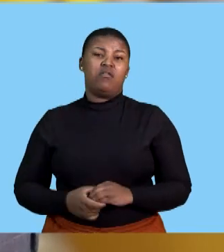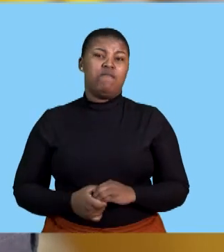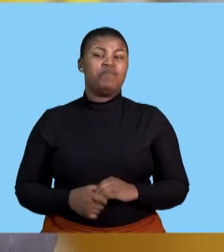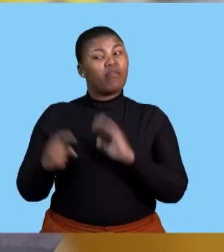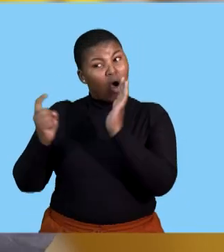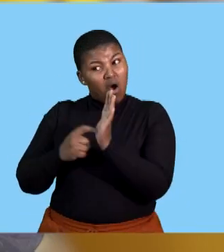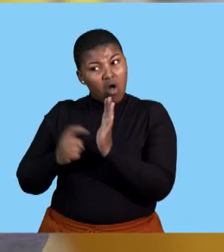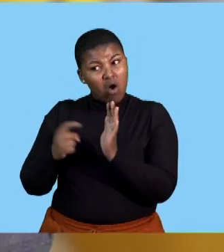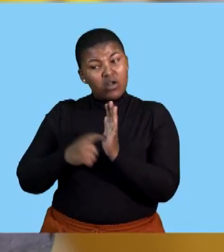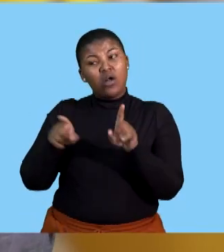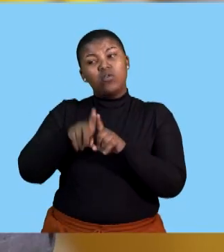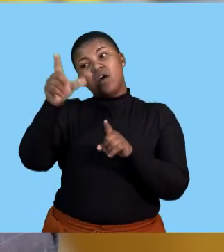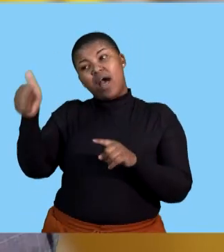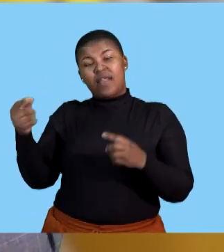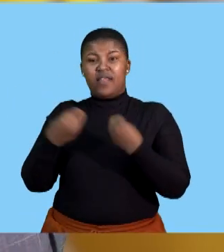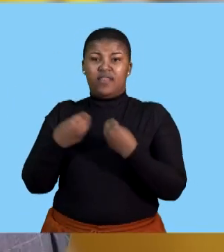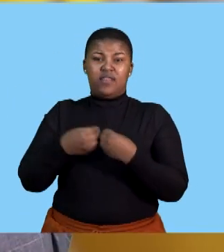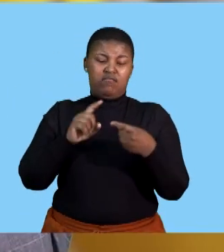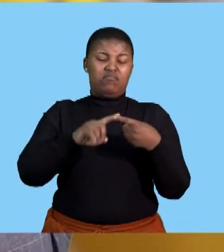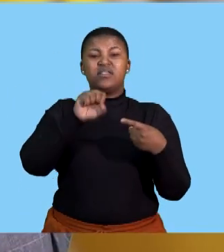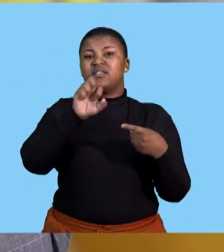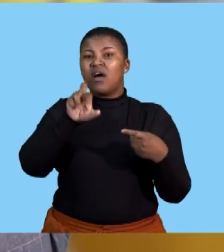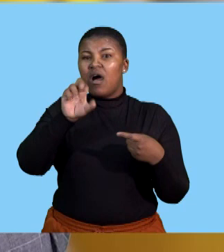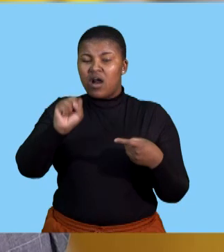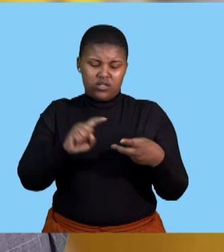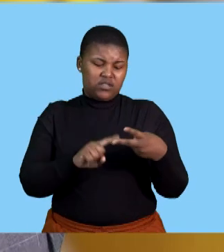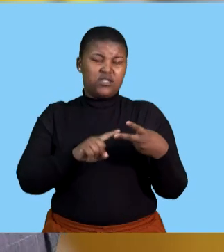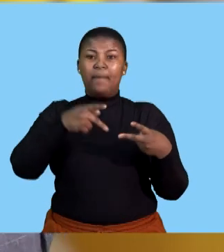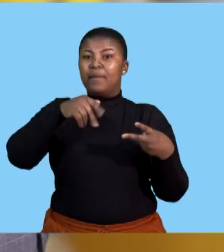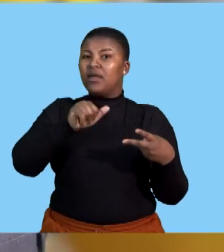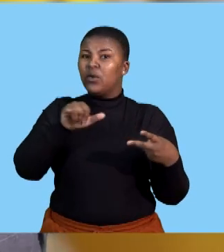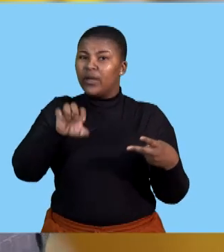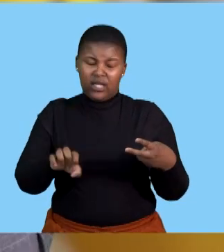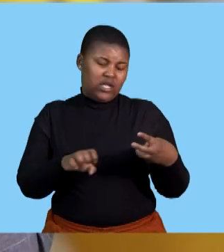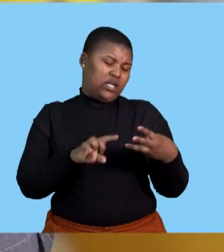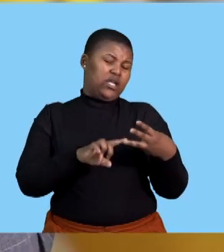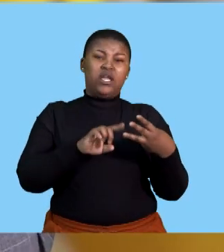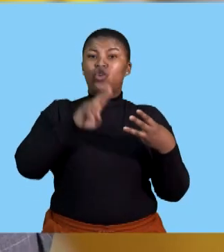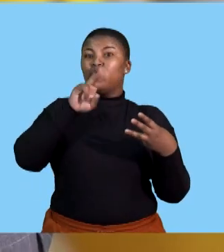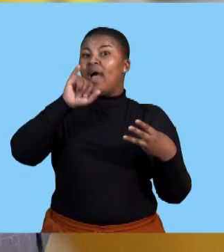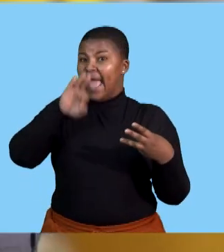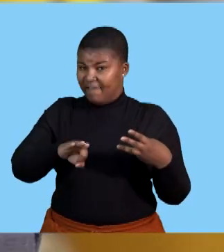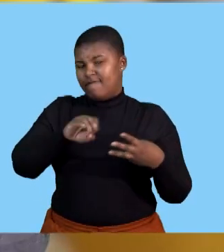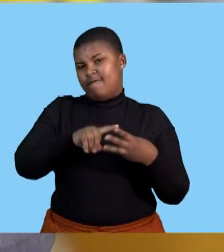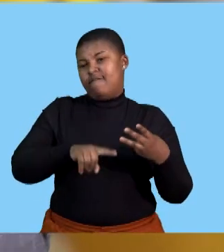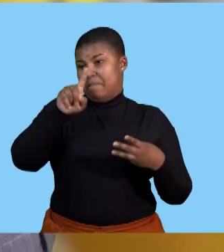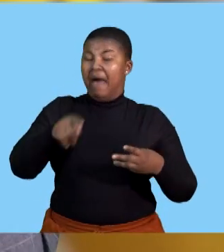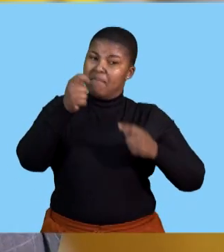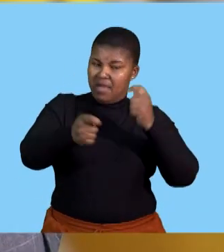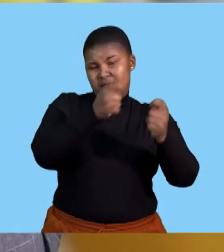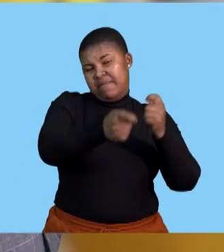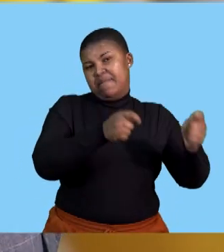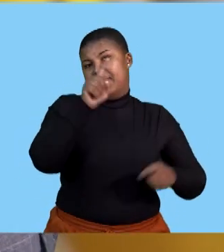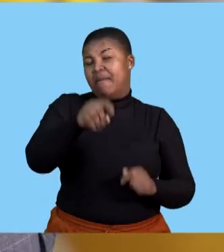salary, and we also owe other institutions such as SARS for your pay as you earn and the pension fund